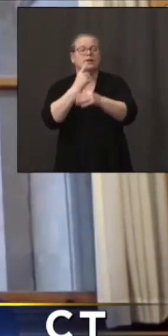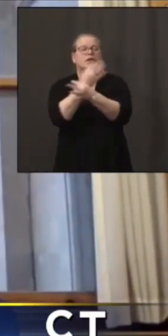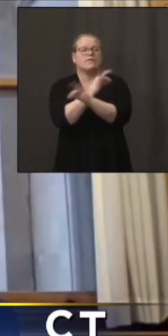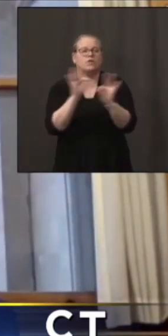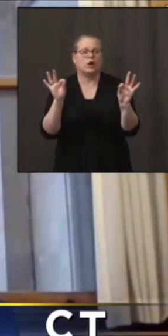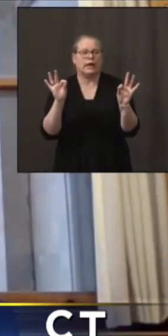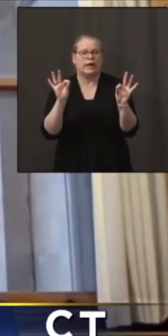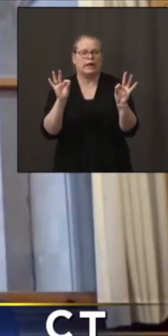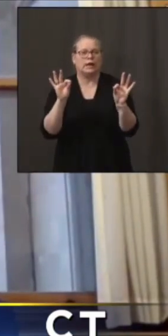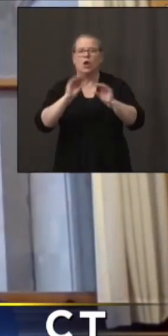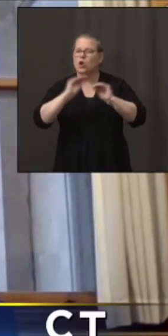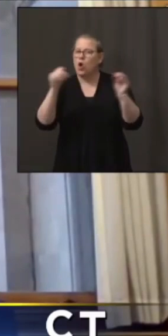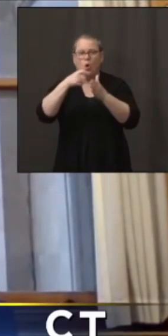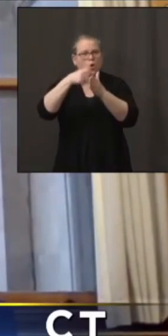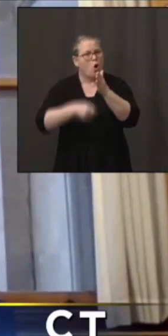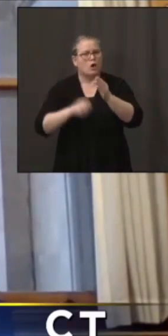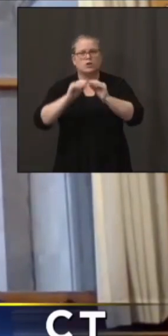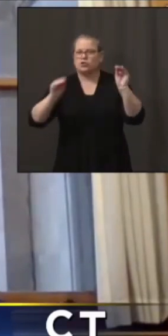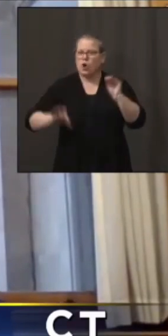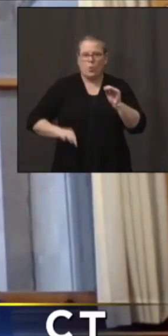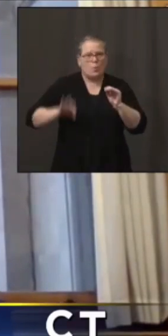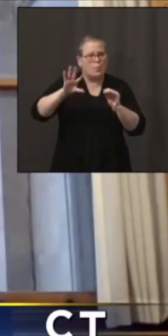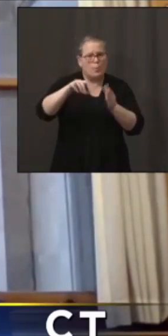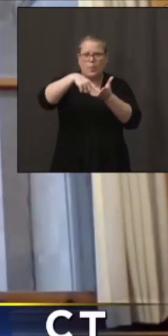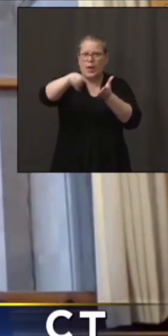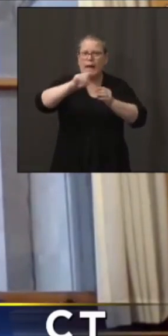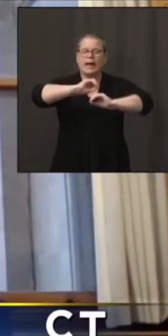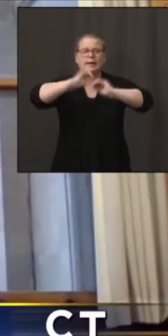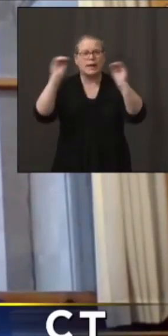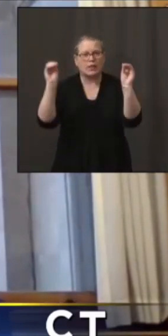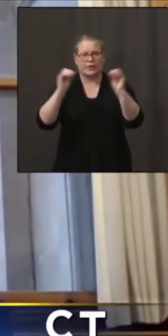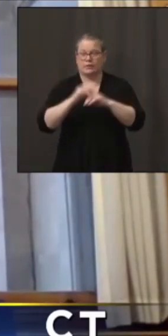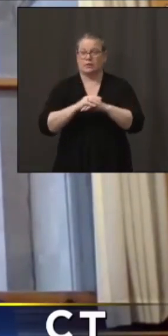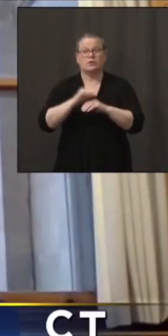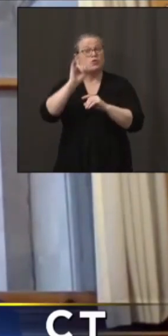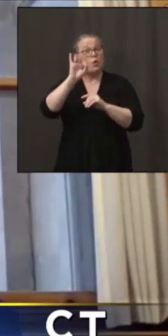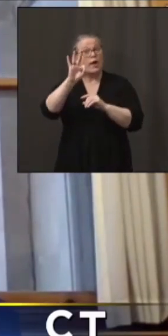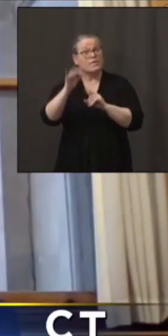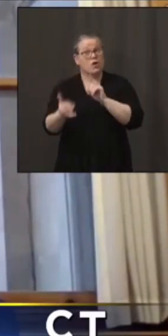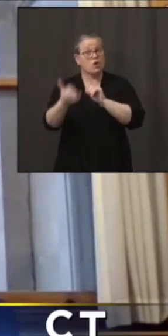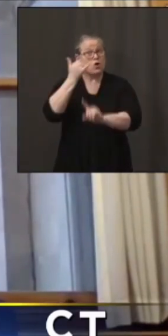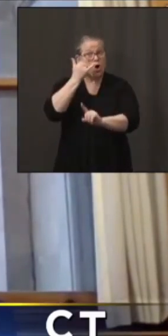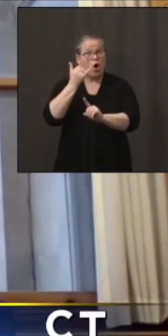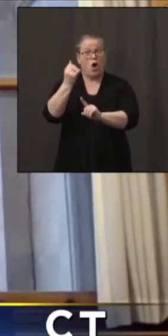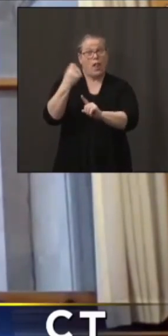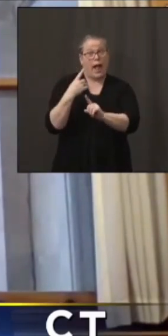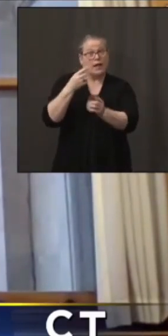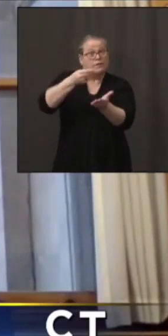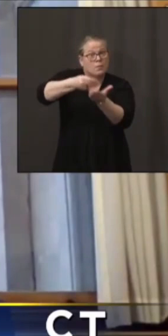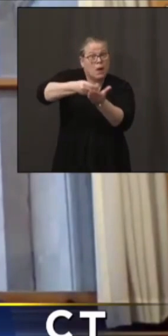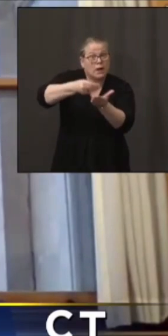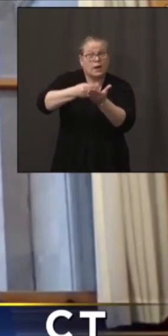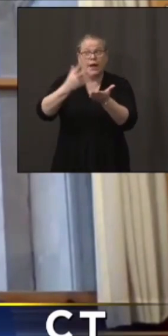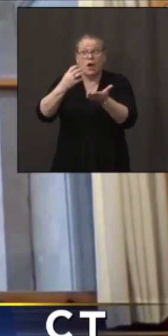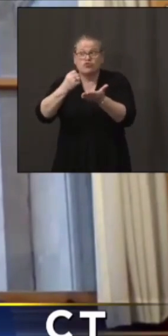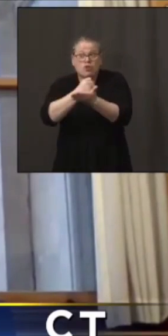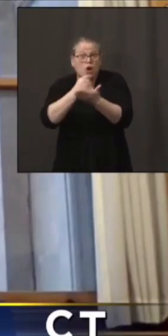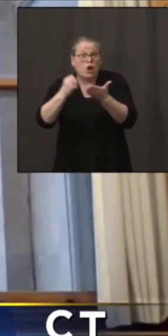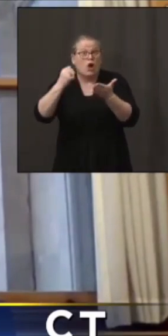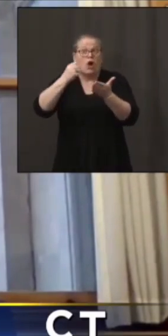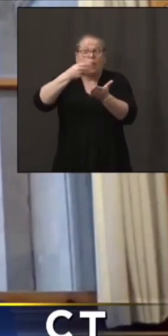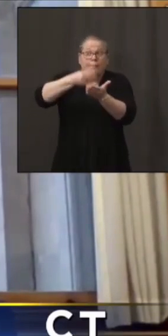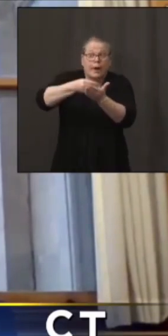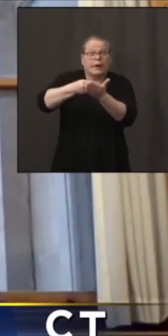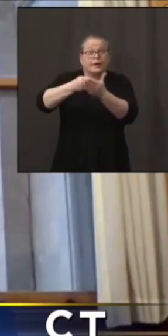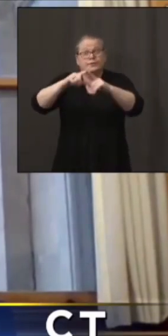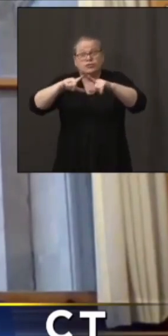be asked to pay for a slot to book a reservation. You would never be asked for any kind of money. So if anyone's asking for that, that's